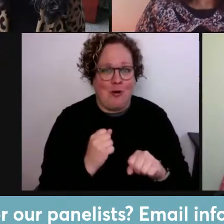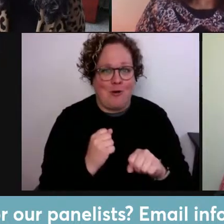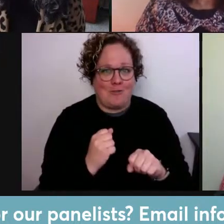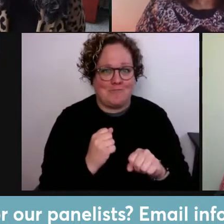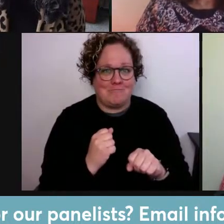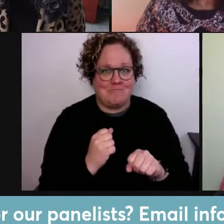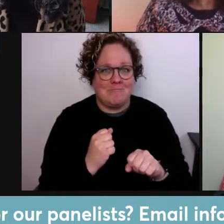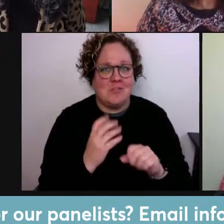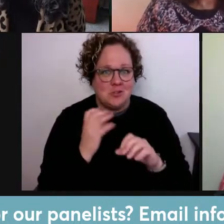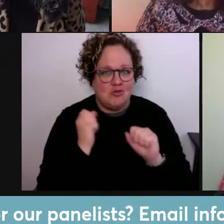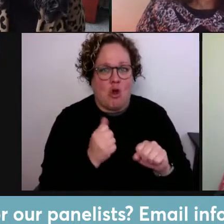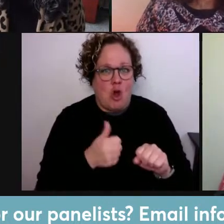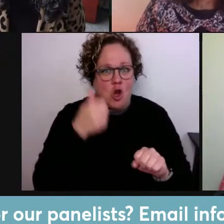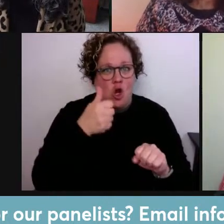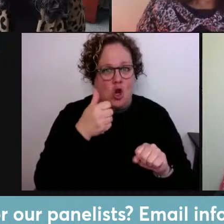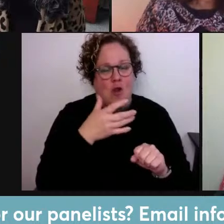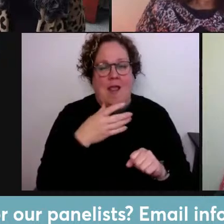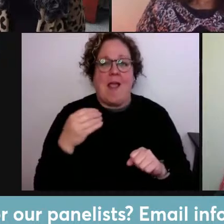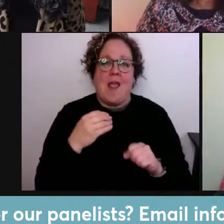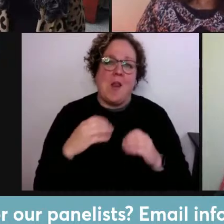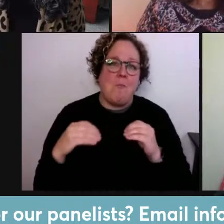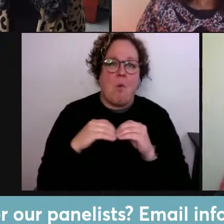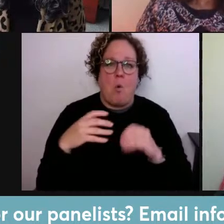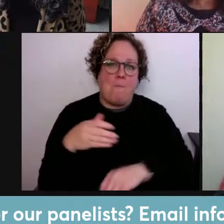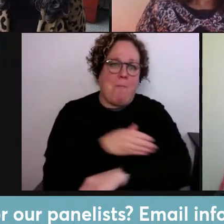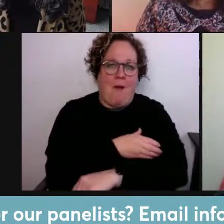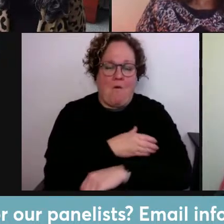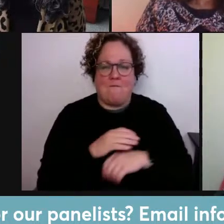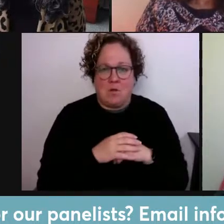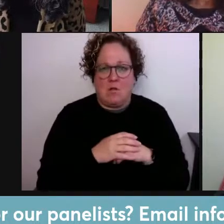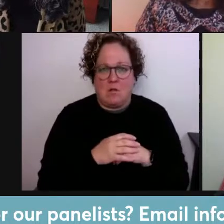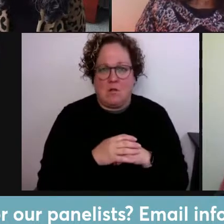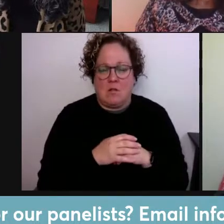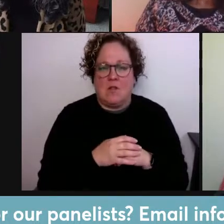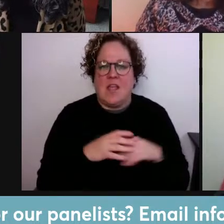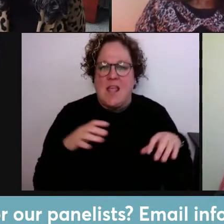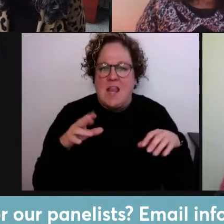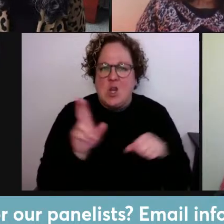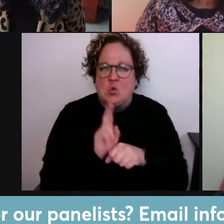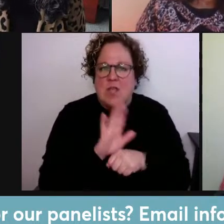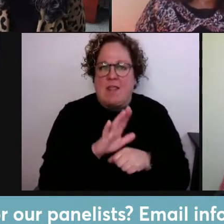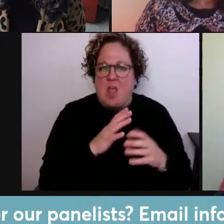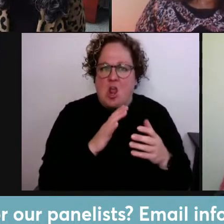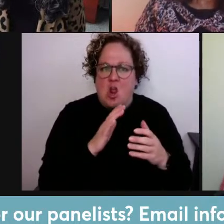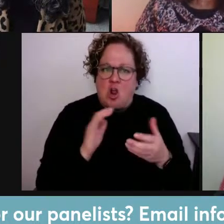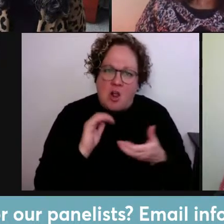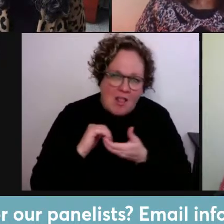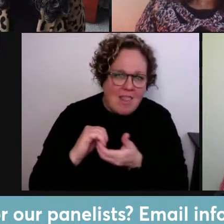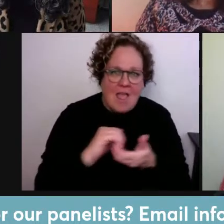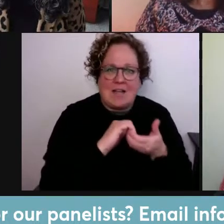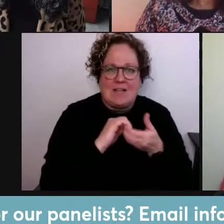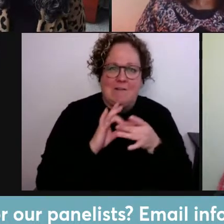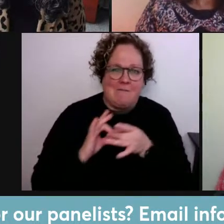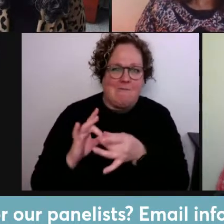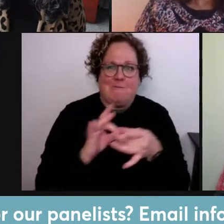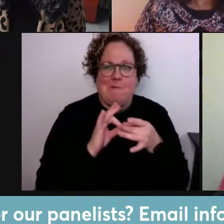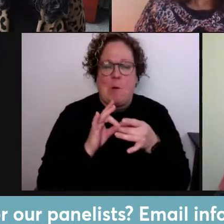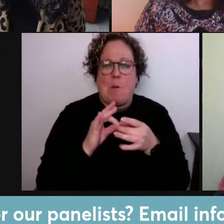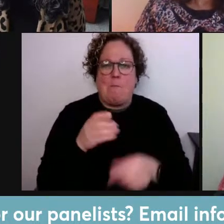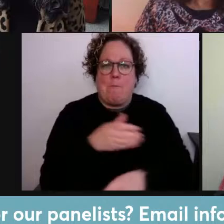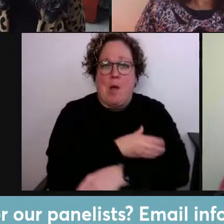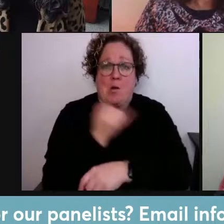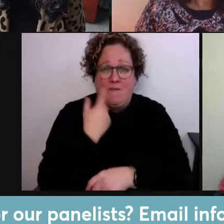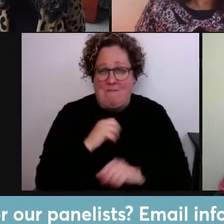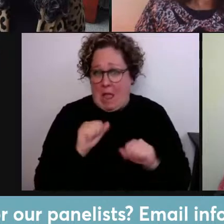and more powerful in the exercise of their collective power. So when I, if I may answer